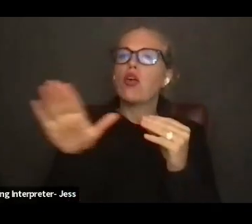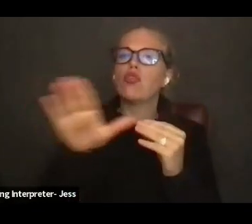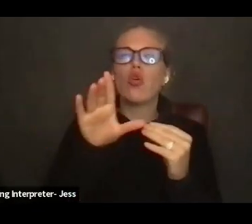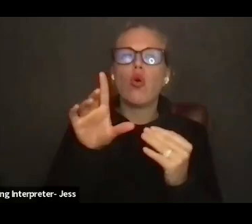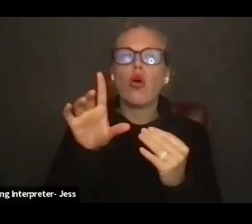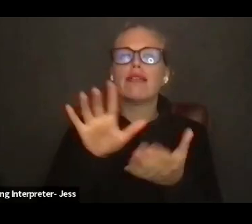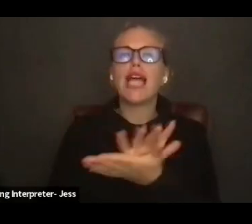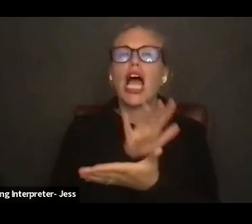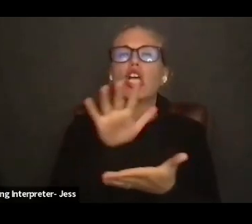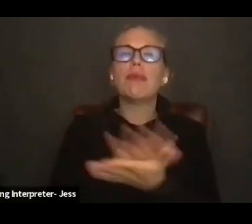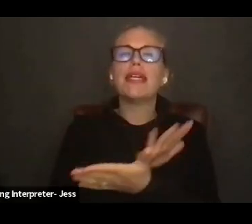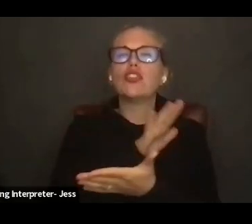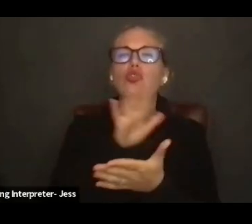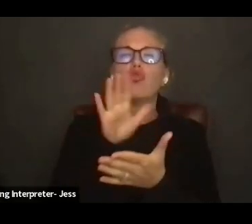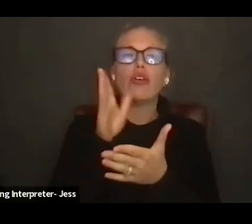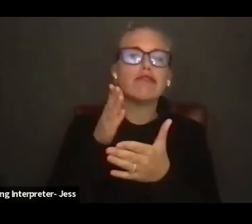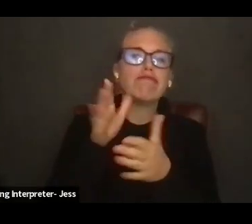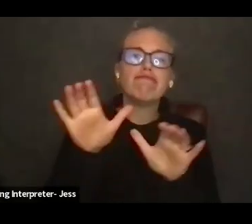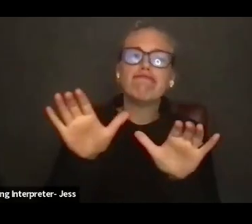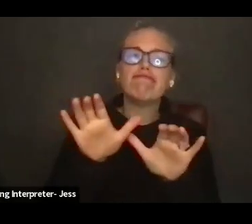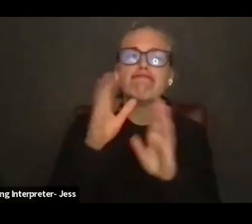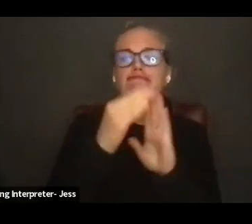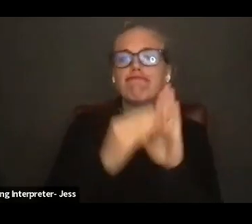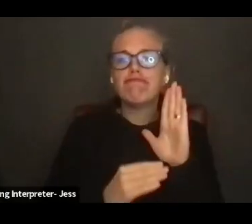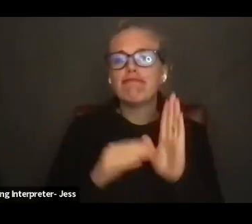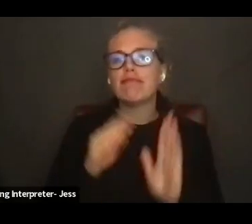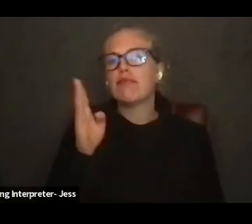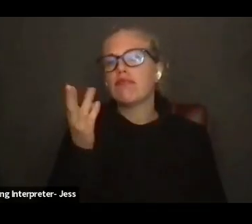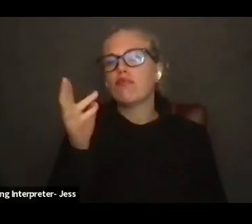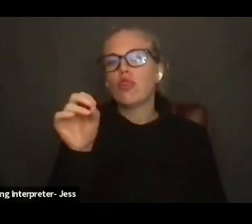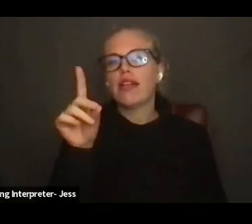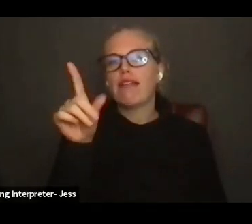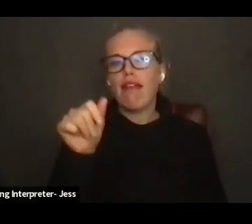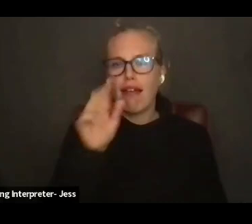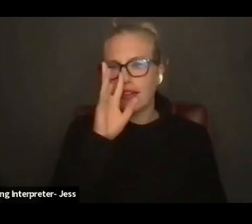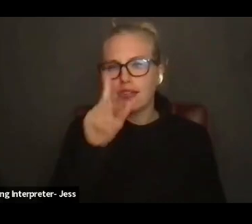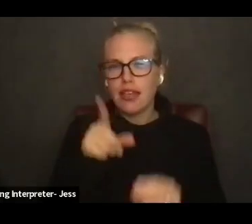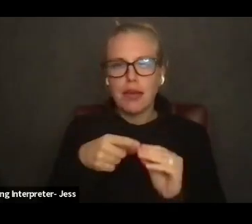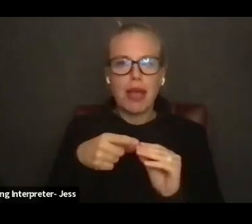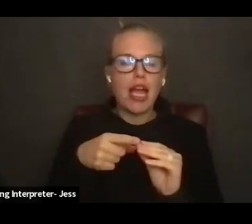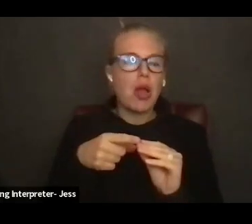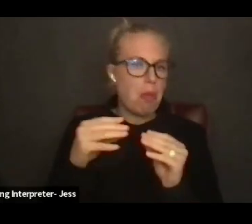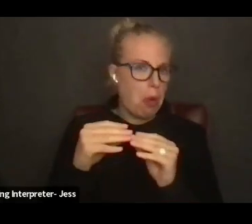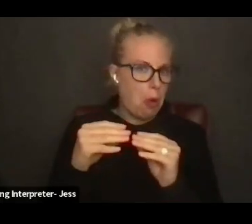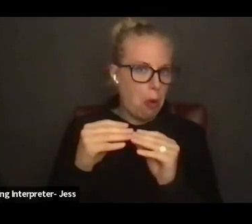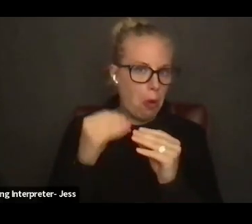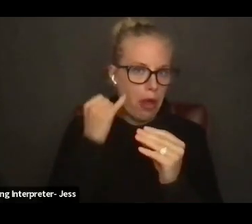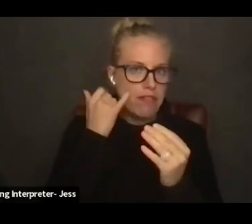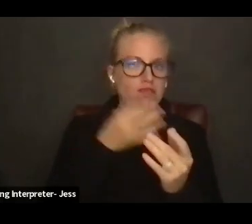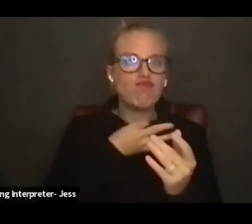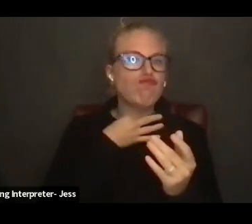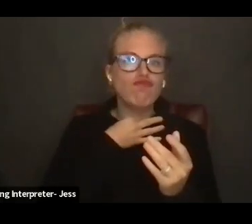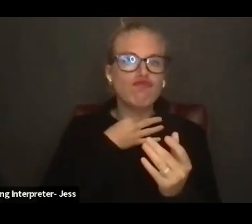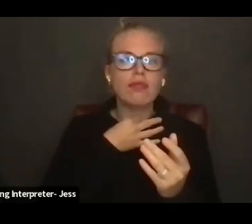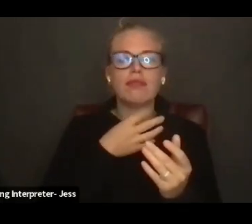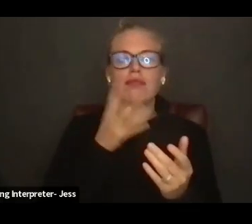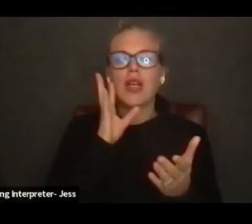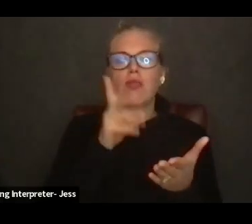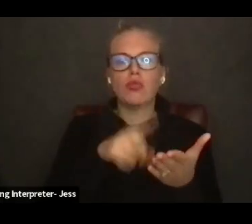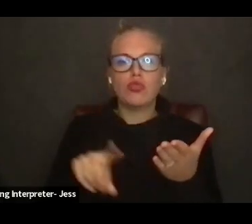those documents done. And Brenda can talk about that more if you would want. I'll check